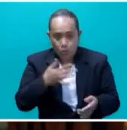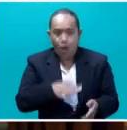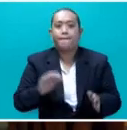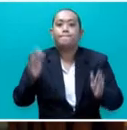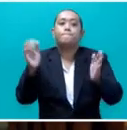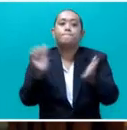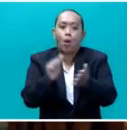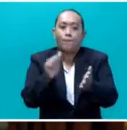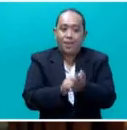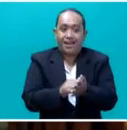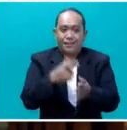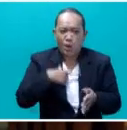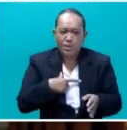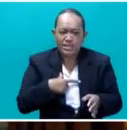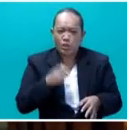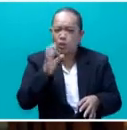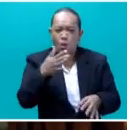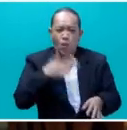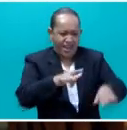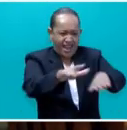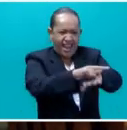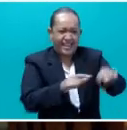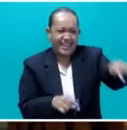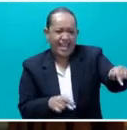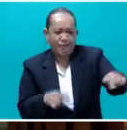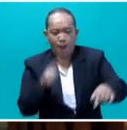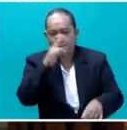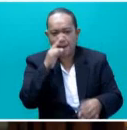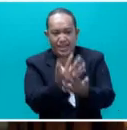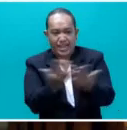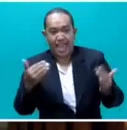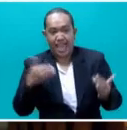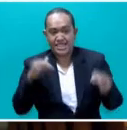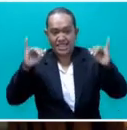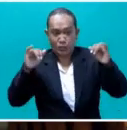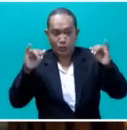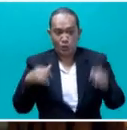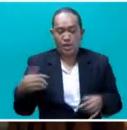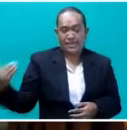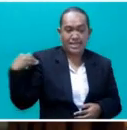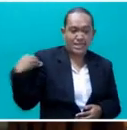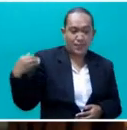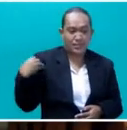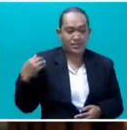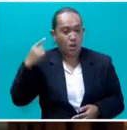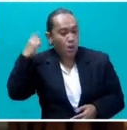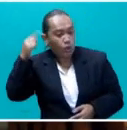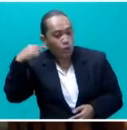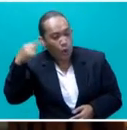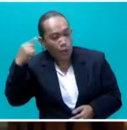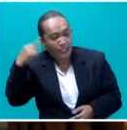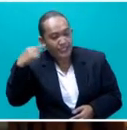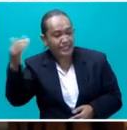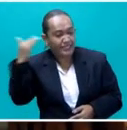public health problems, disturbance, and nuisance to people in the surrounding areas due to the impact